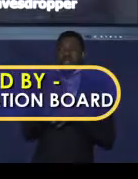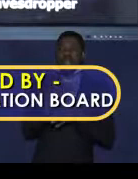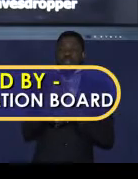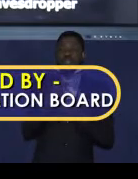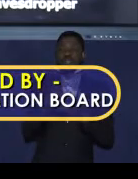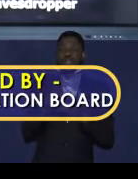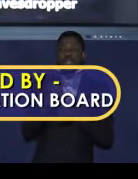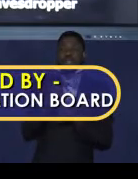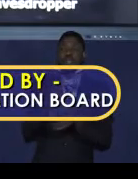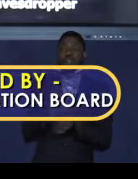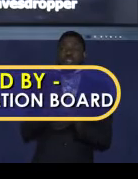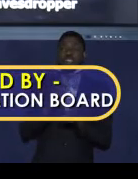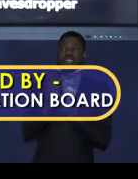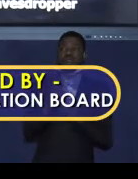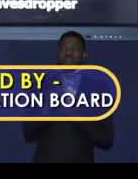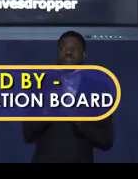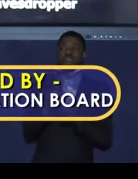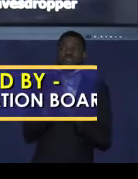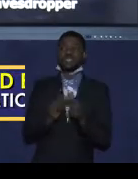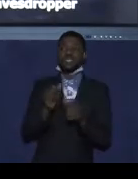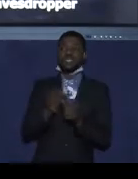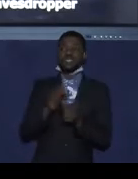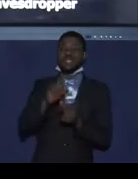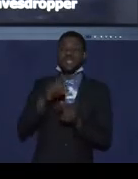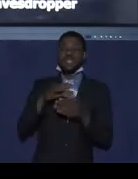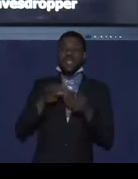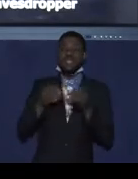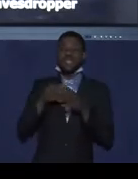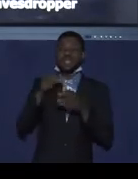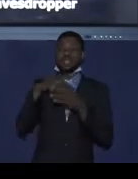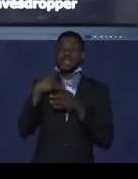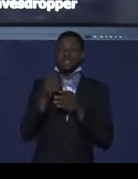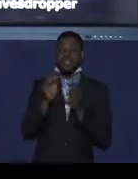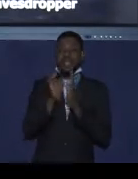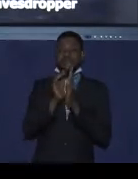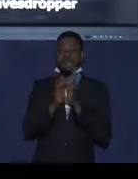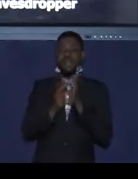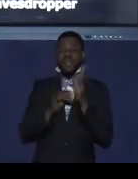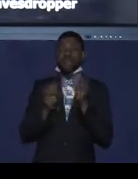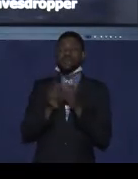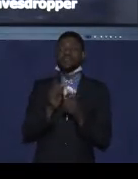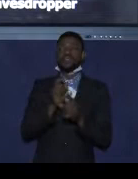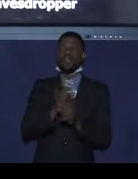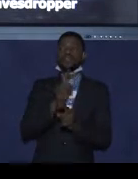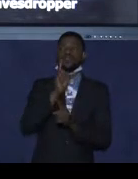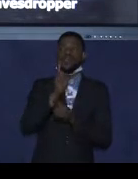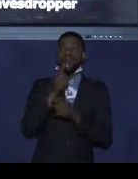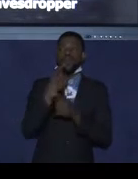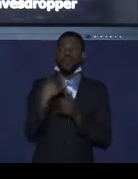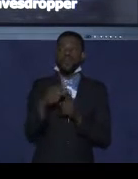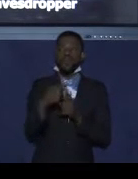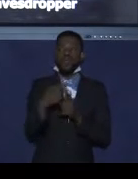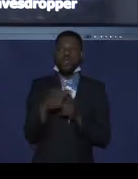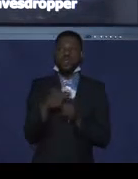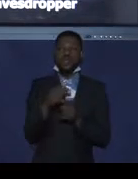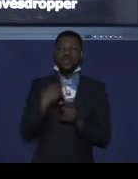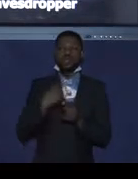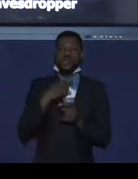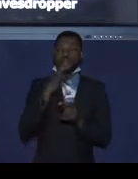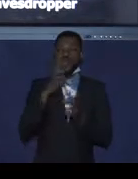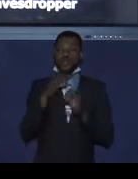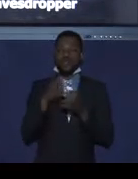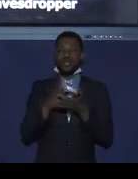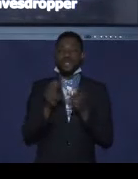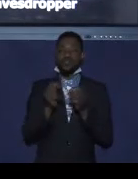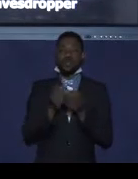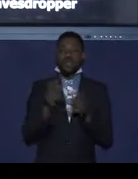of this lesson. Replace each phrase or sentence in the following with a single word. We're doing